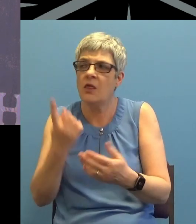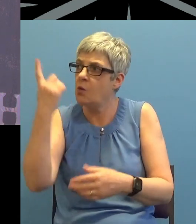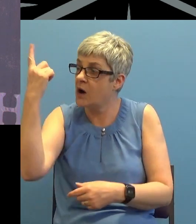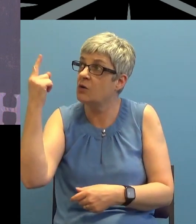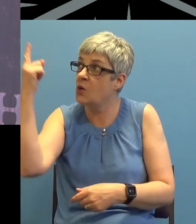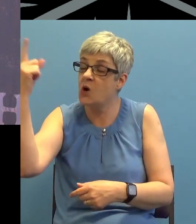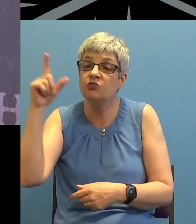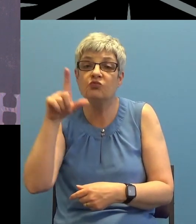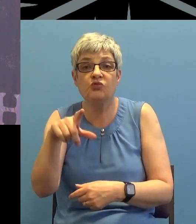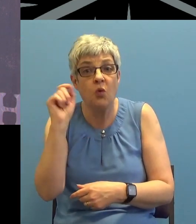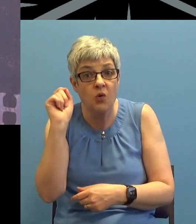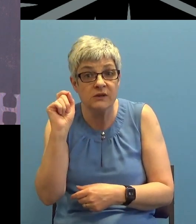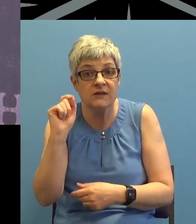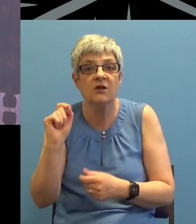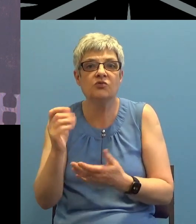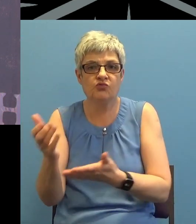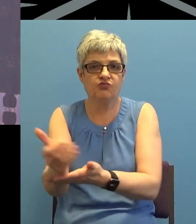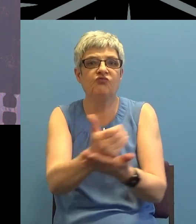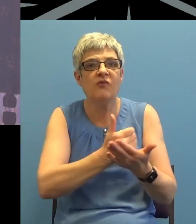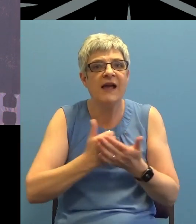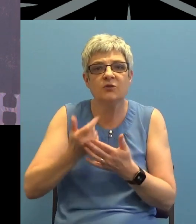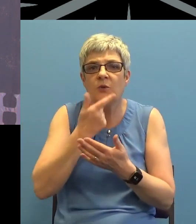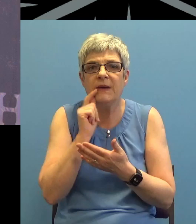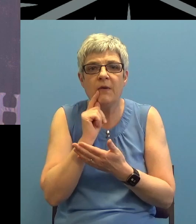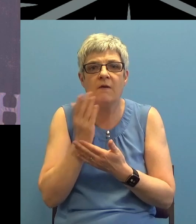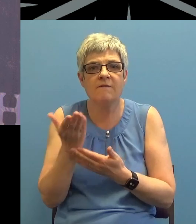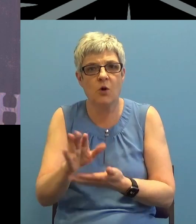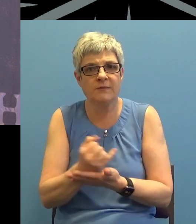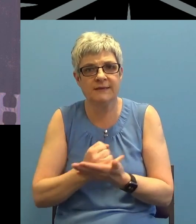to rescue his people from their sins.